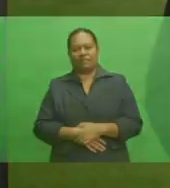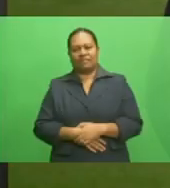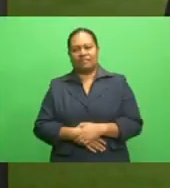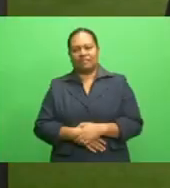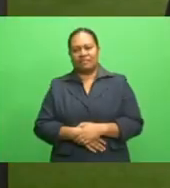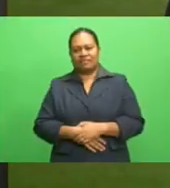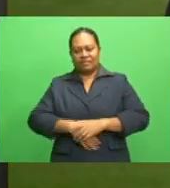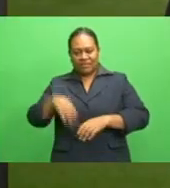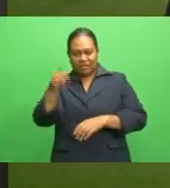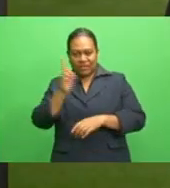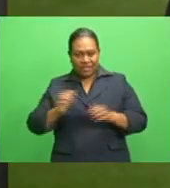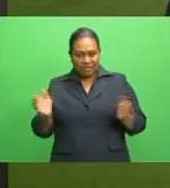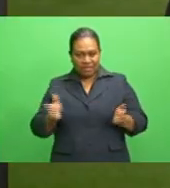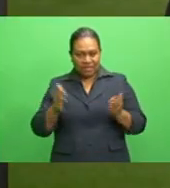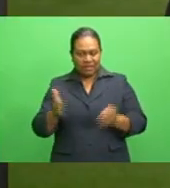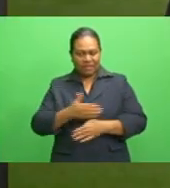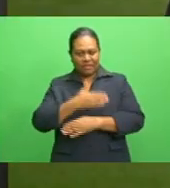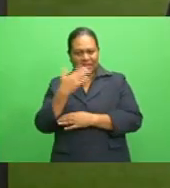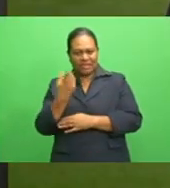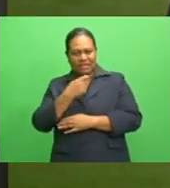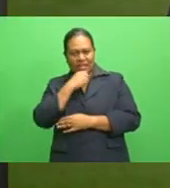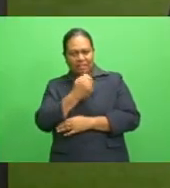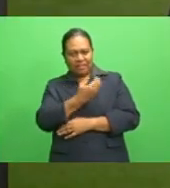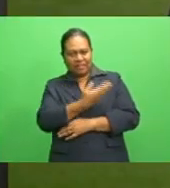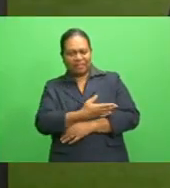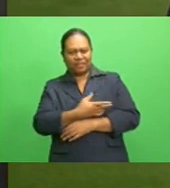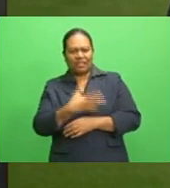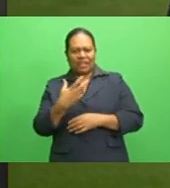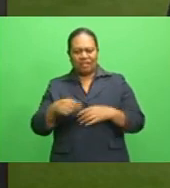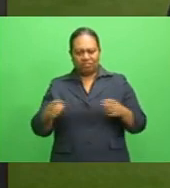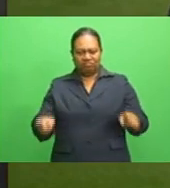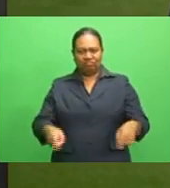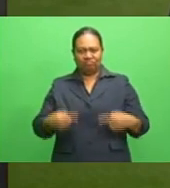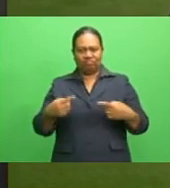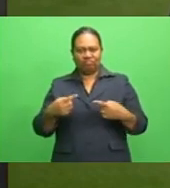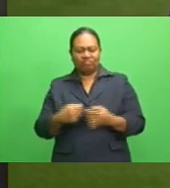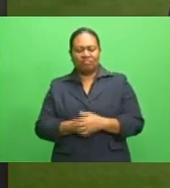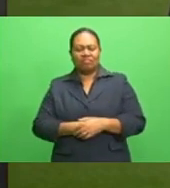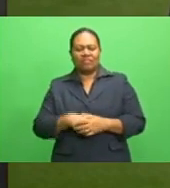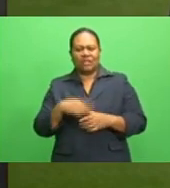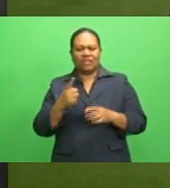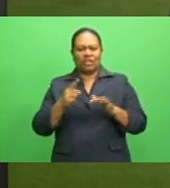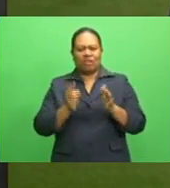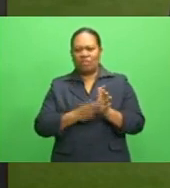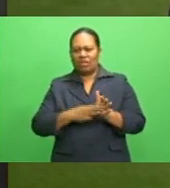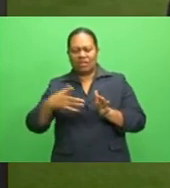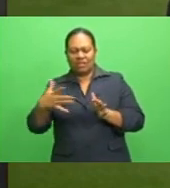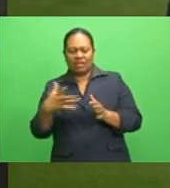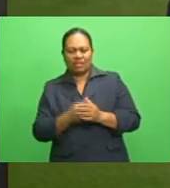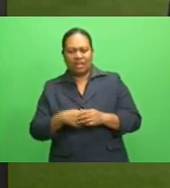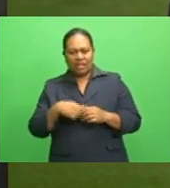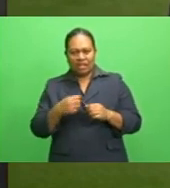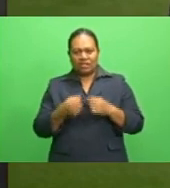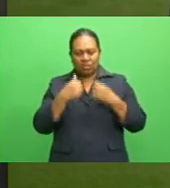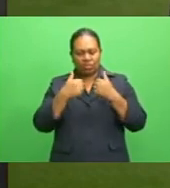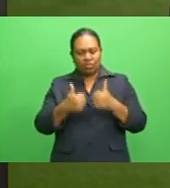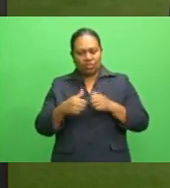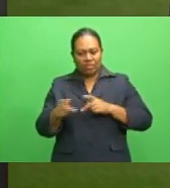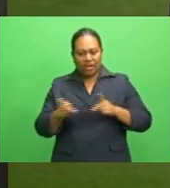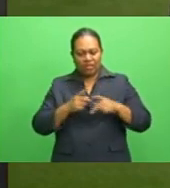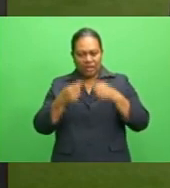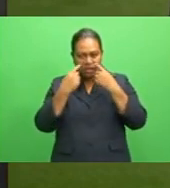In today's Play of the Day, Barcelona set up a Champions League quarter-final against Bayern Munich after an inspiring performance by